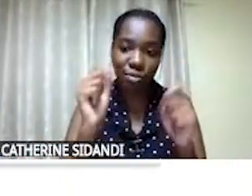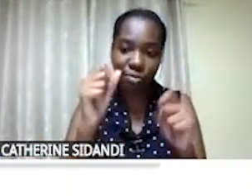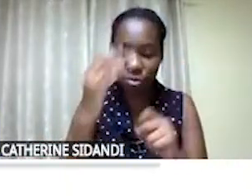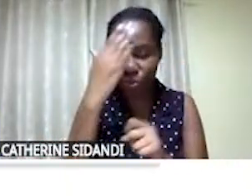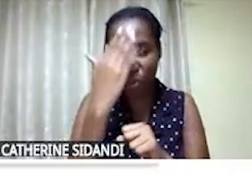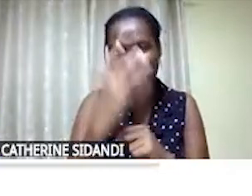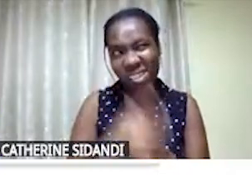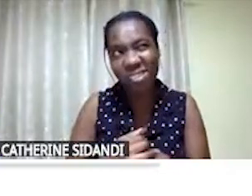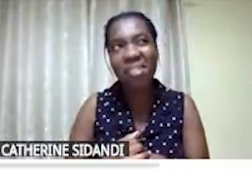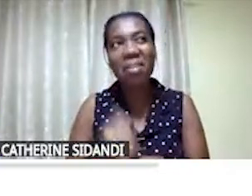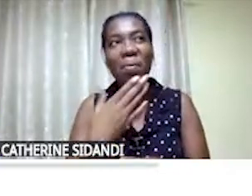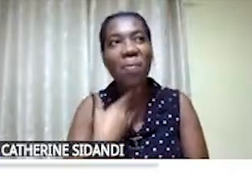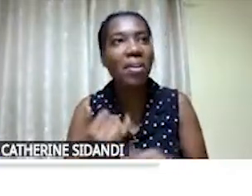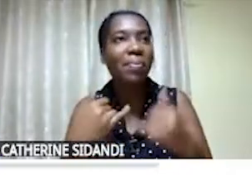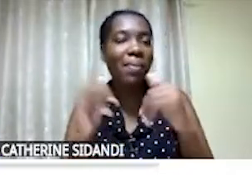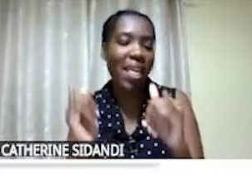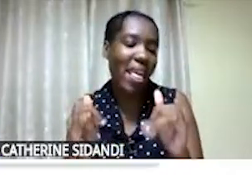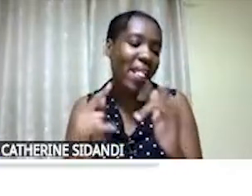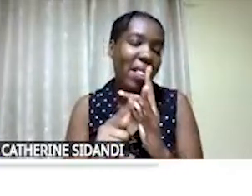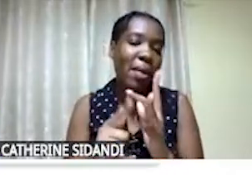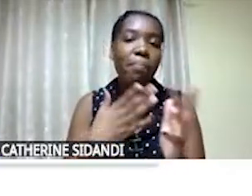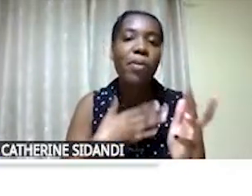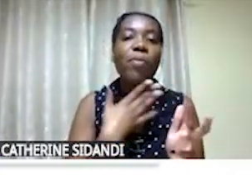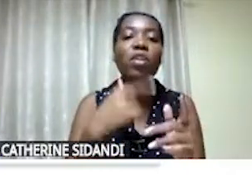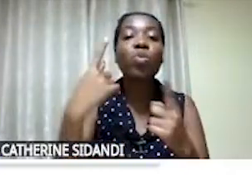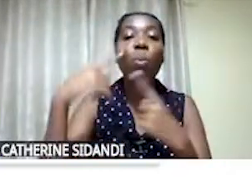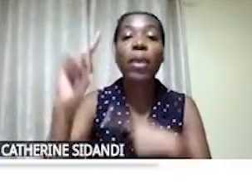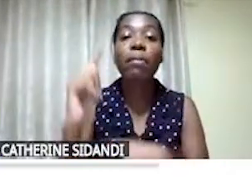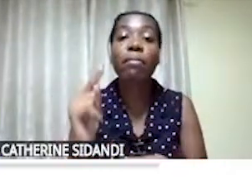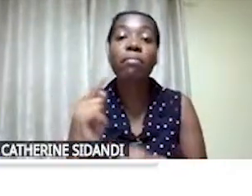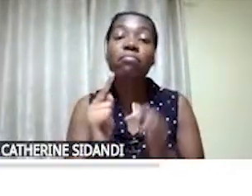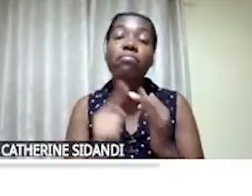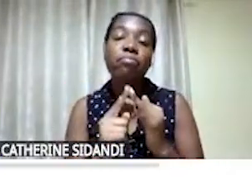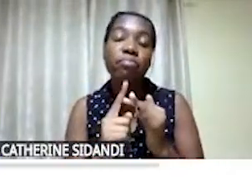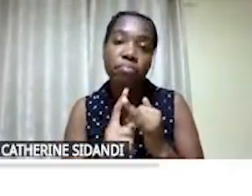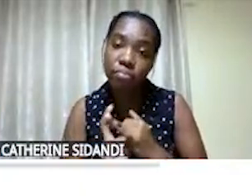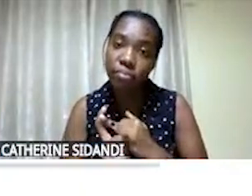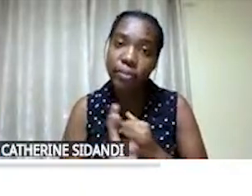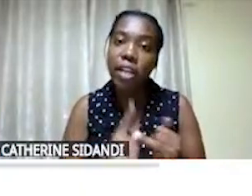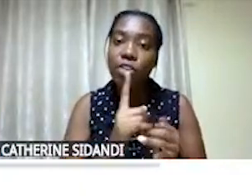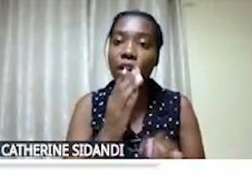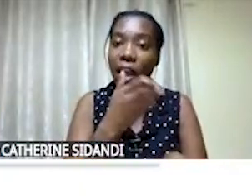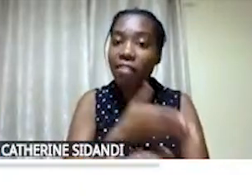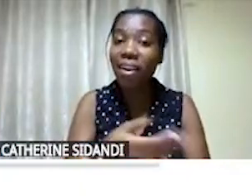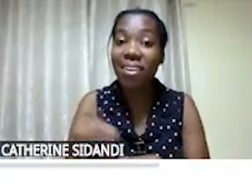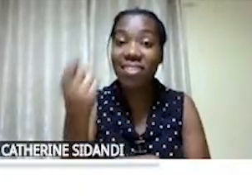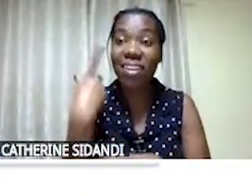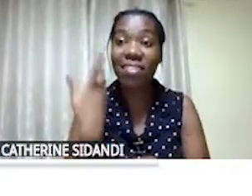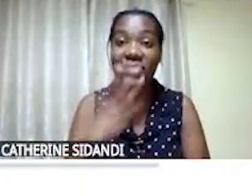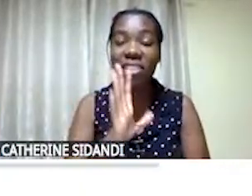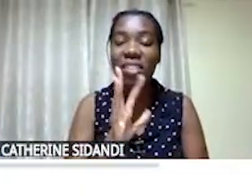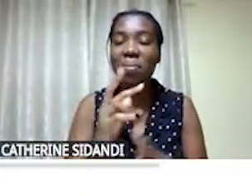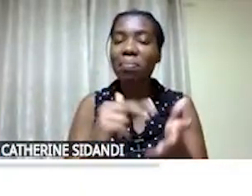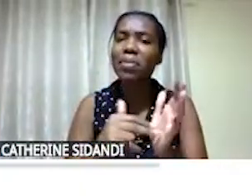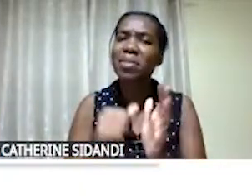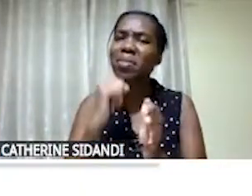want to play and how I want to win. If you have that right, then you might not need to